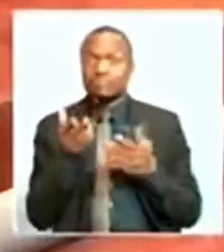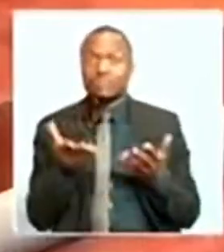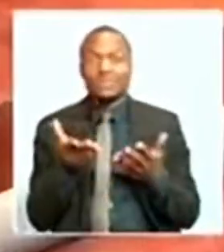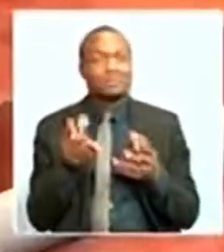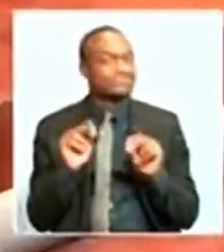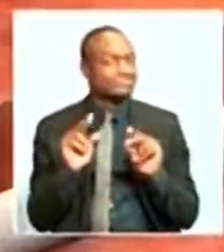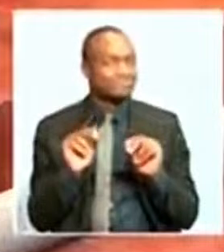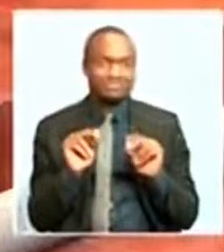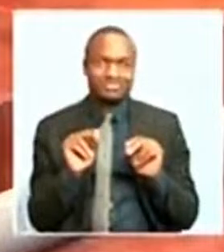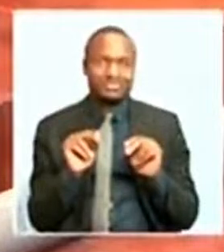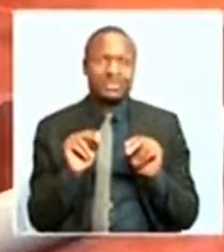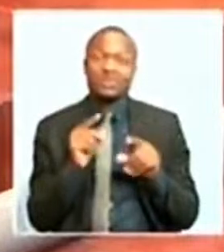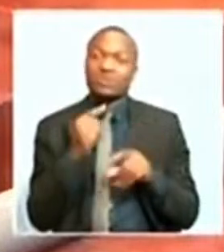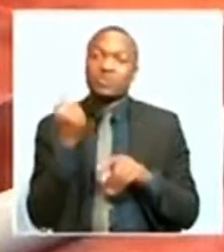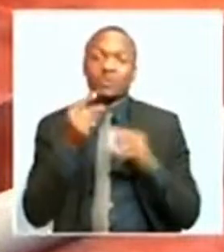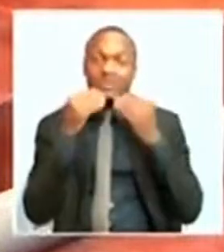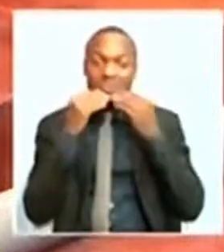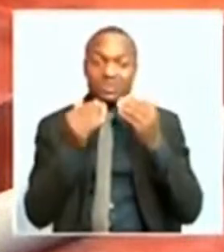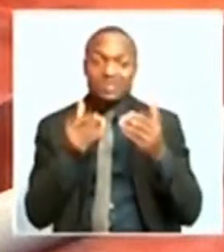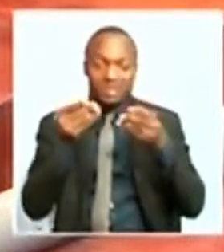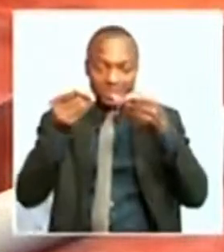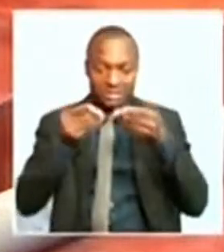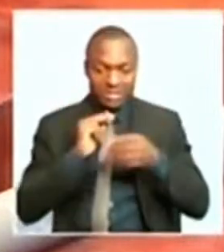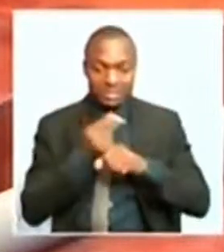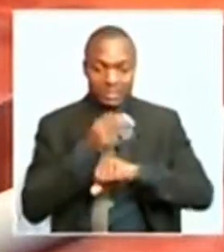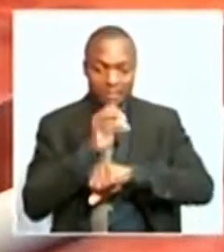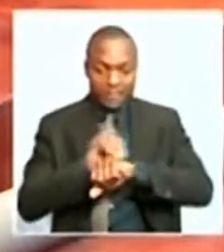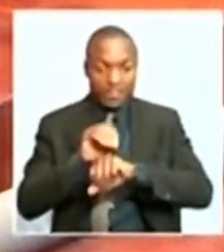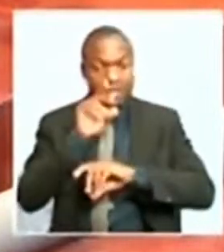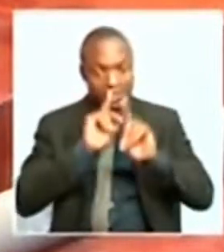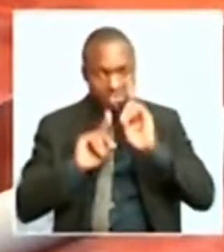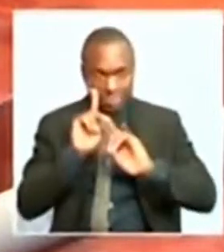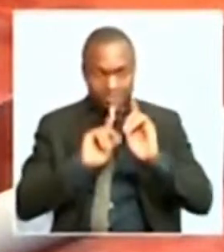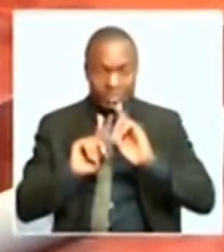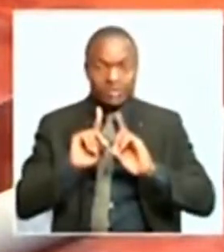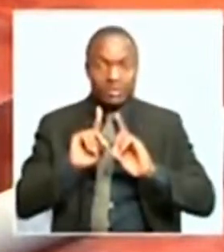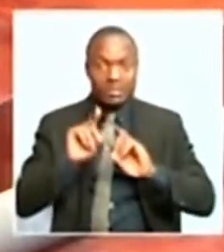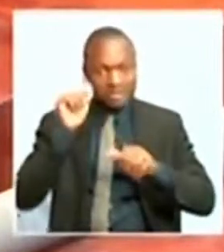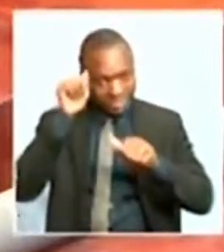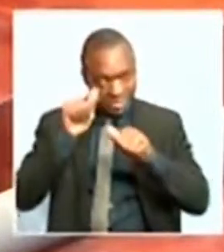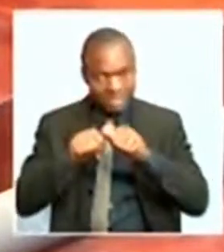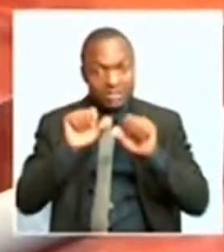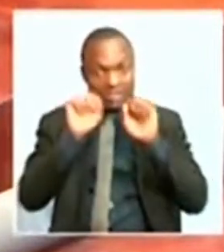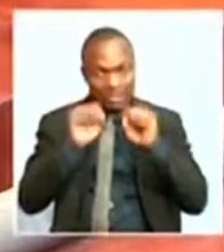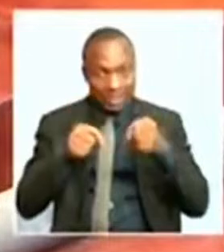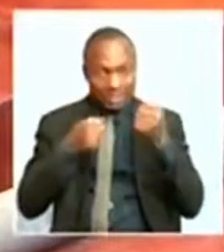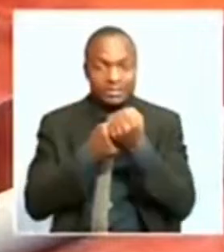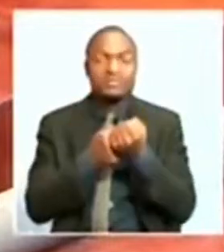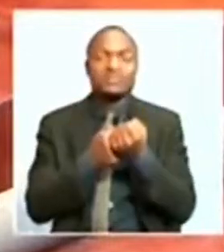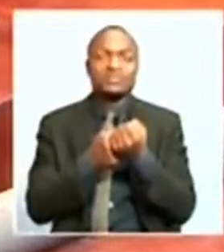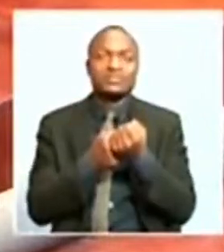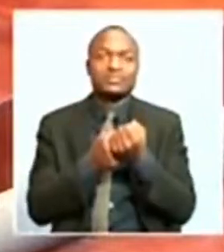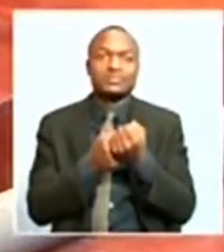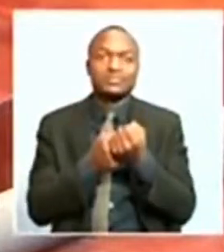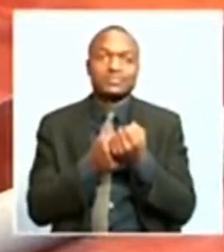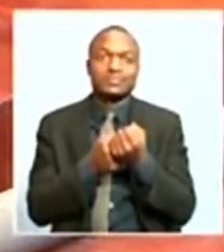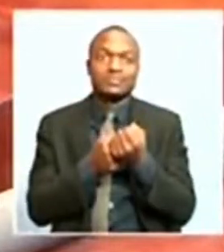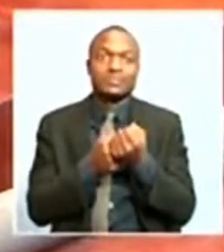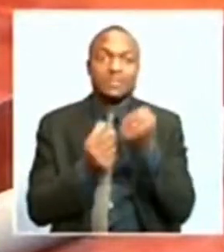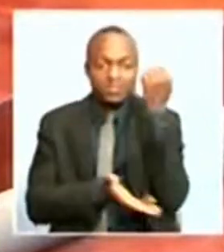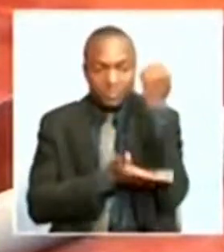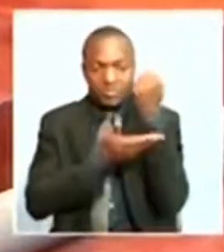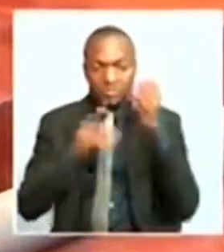I think we just want to thank you for giving us this opportunity to discuss the memorandum, and we hope you can support it and to better the lives of our